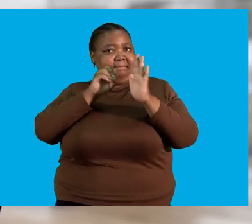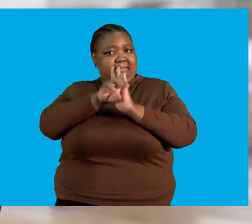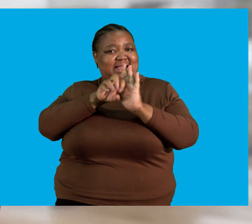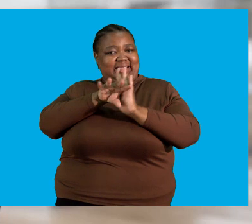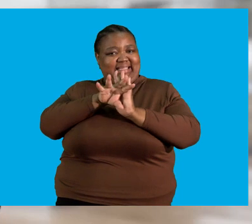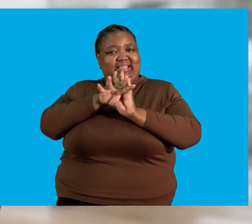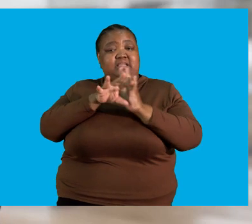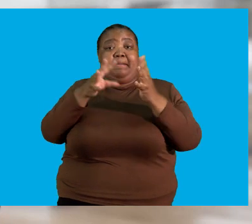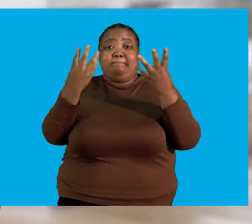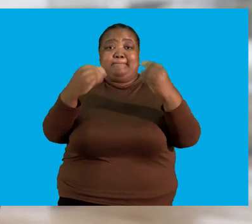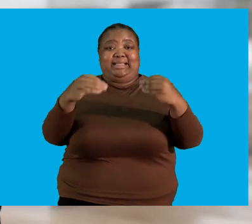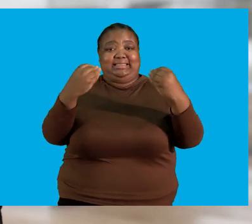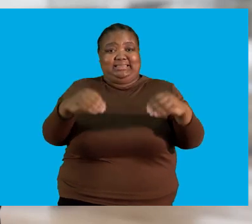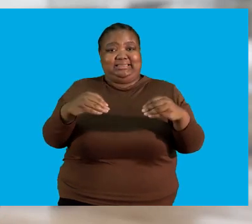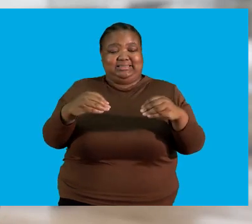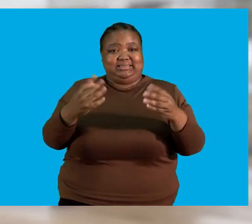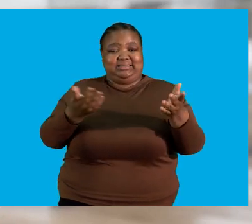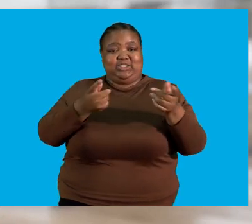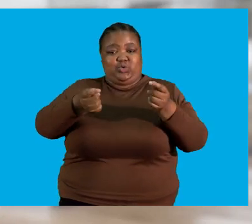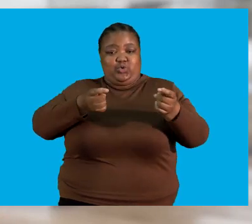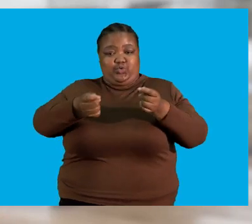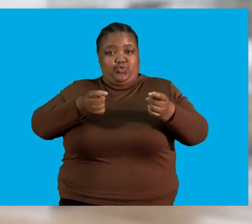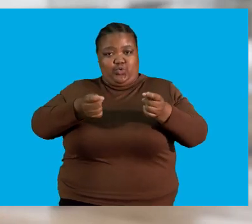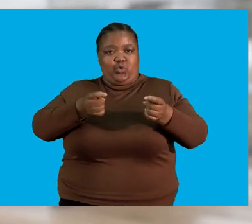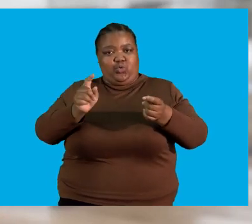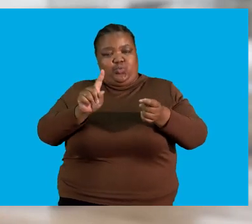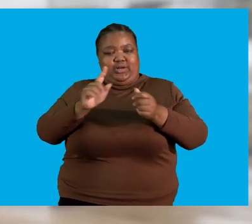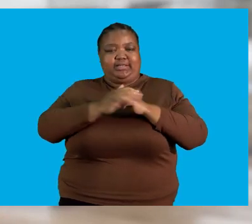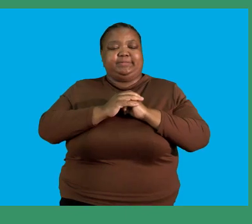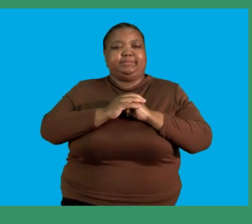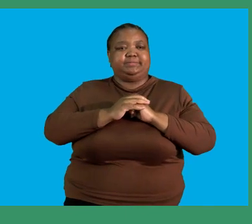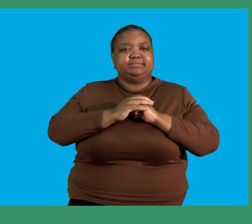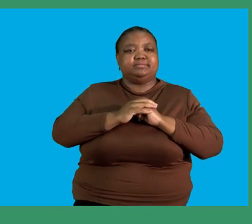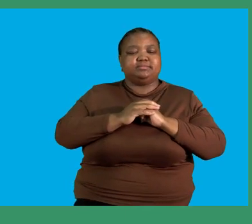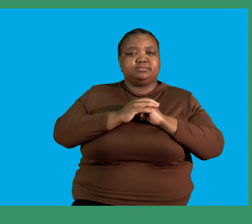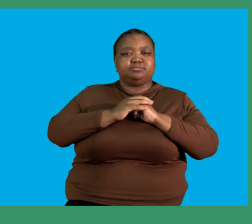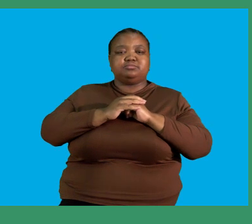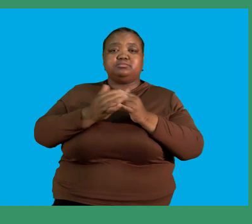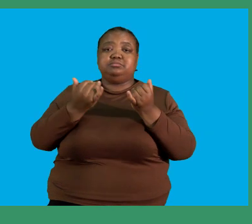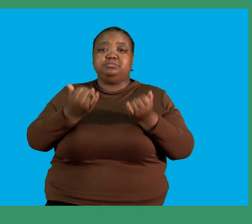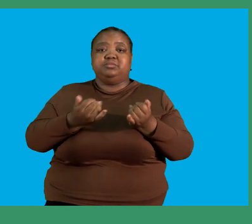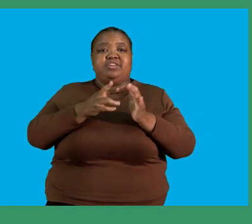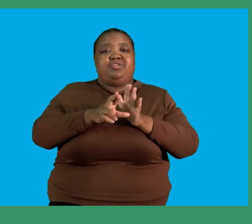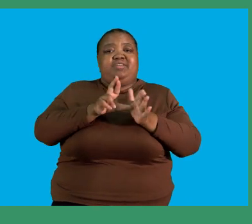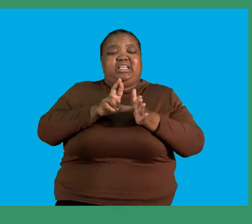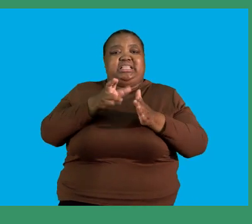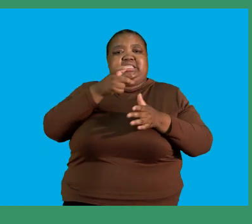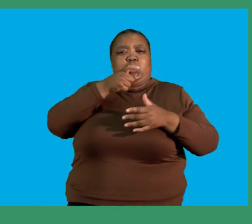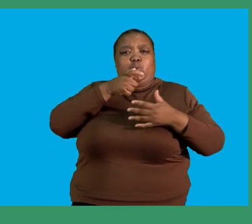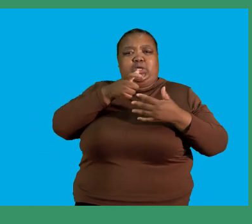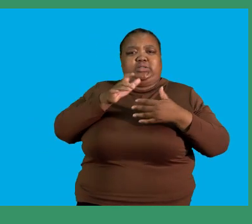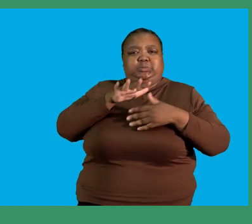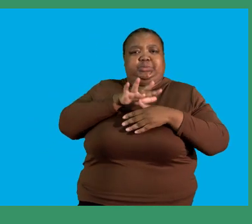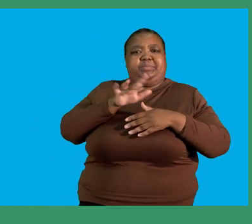the market has over, the business has over the market environment rather. Now, the revising keywords that you will